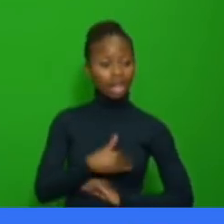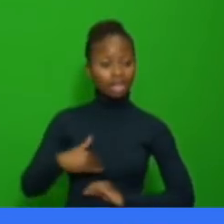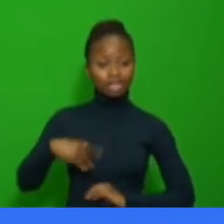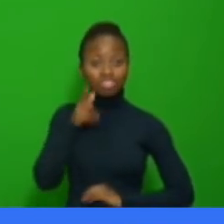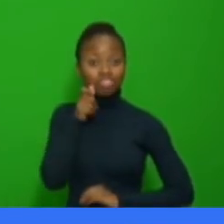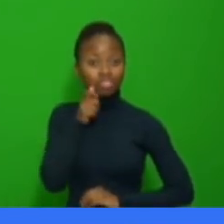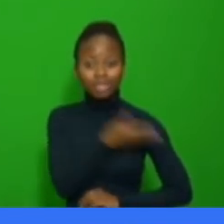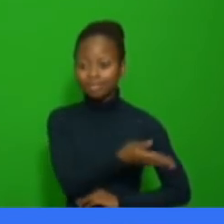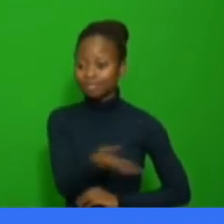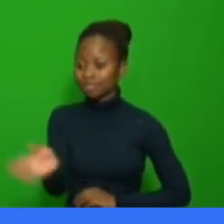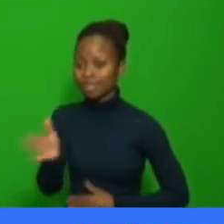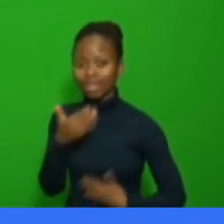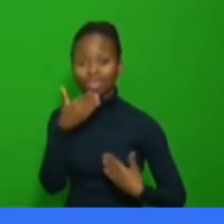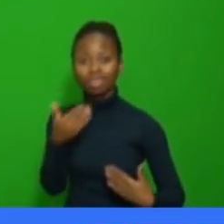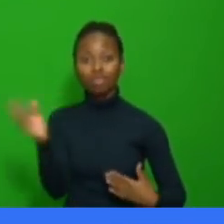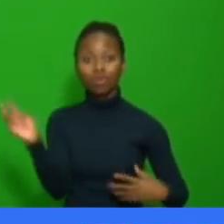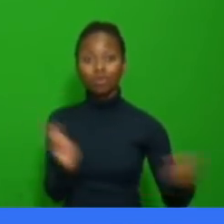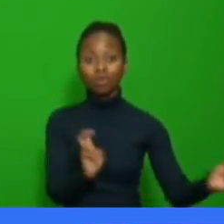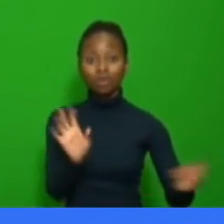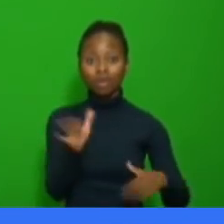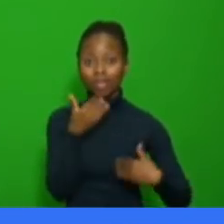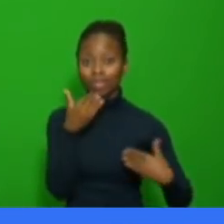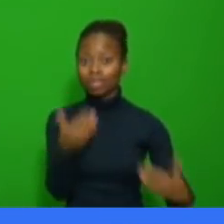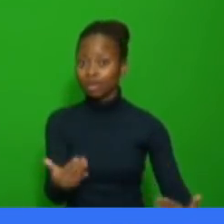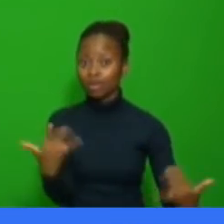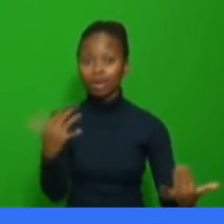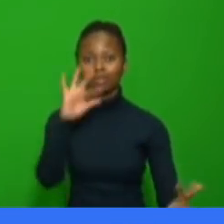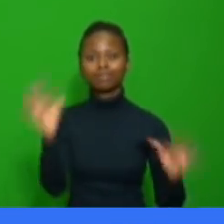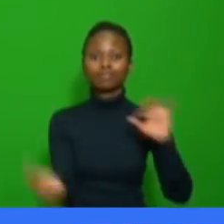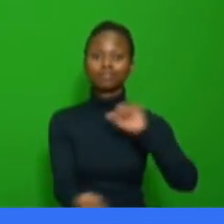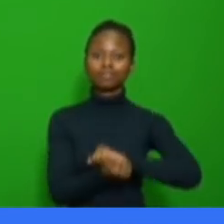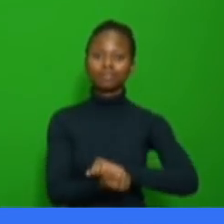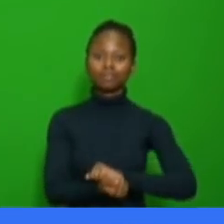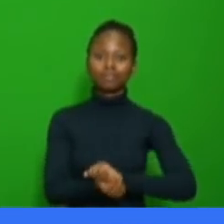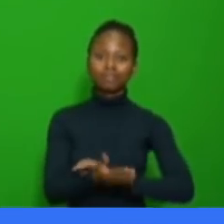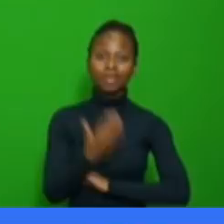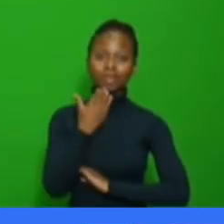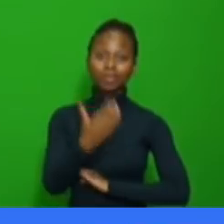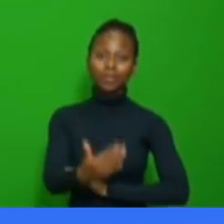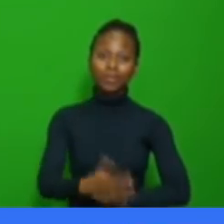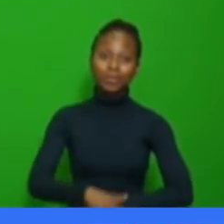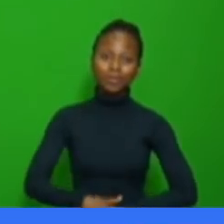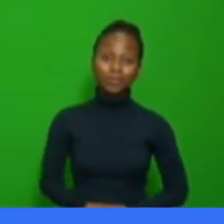and gentlemen, thank you very much for your attendance. That concludes today's proceedings.